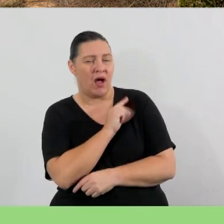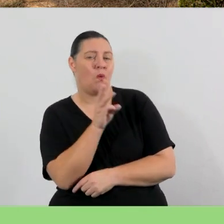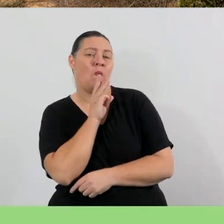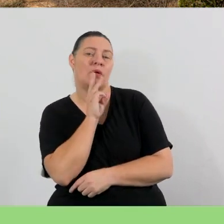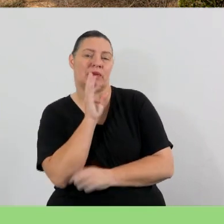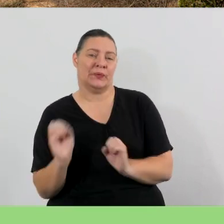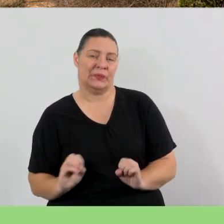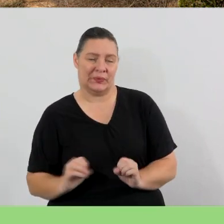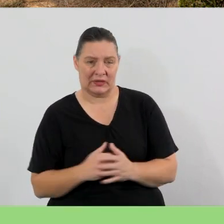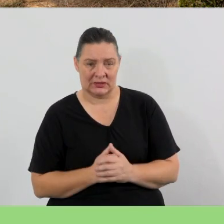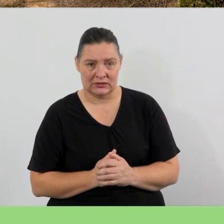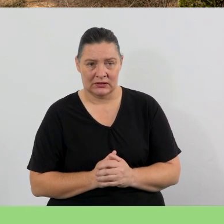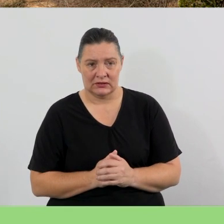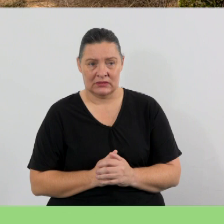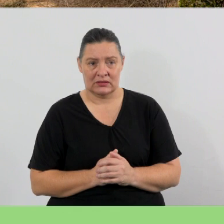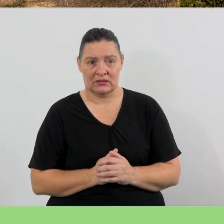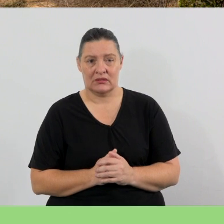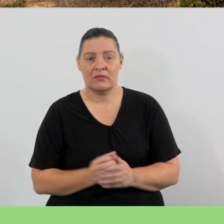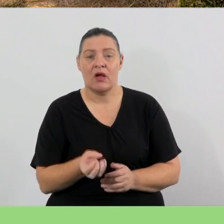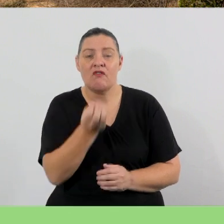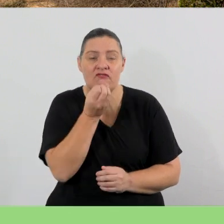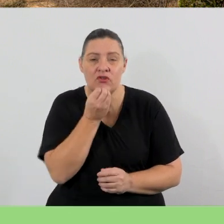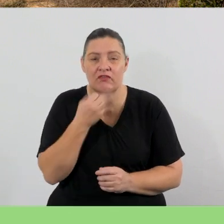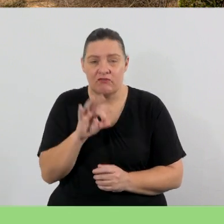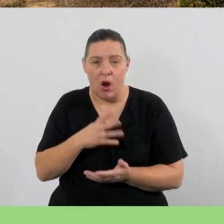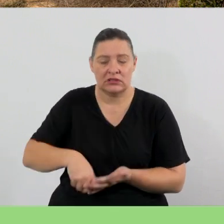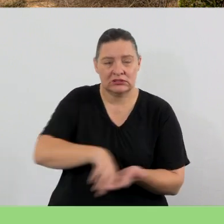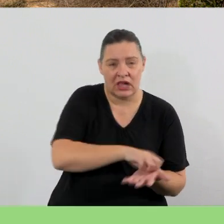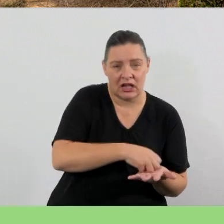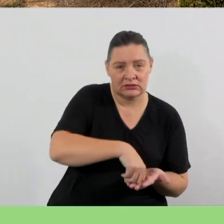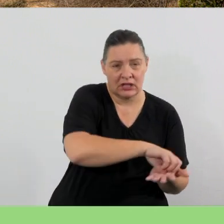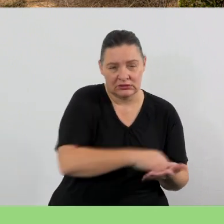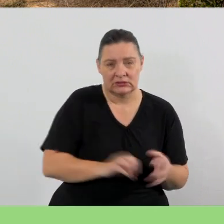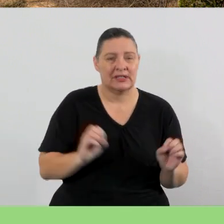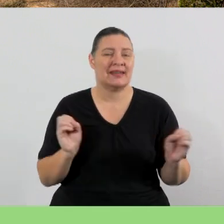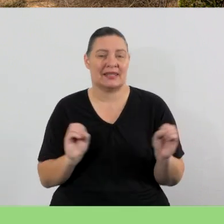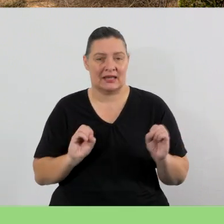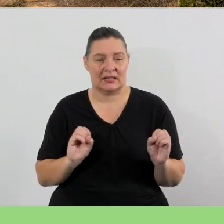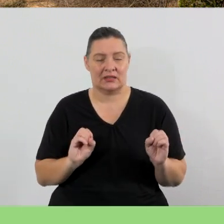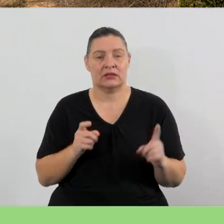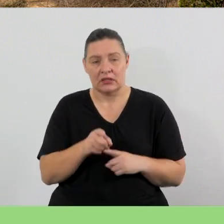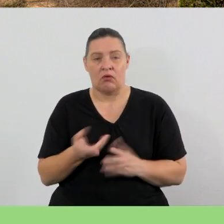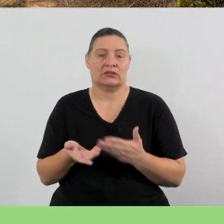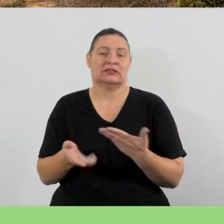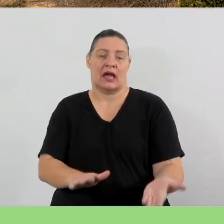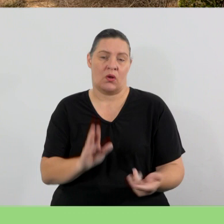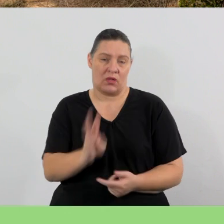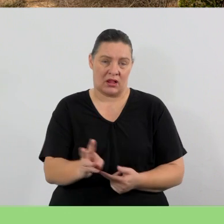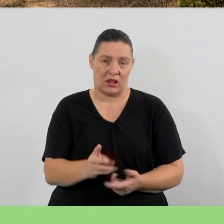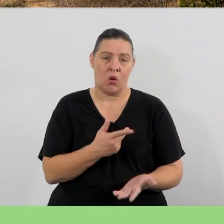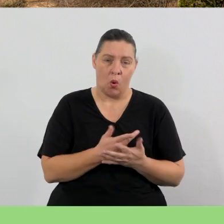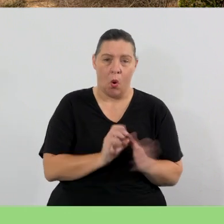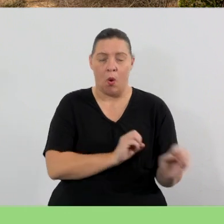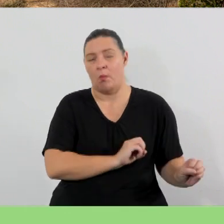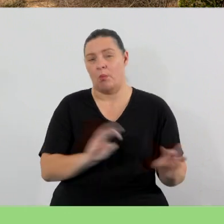there's no water. There will be no food for grazers, and they will either die